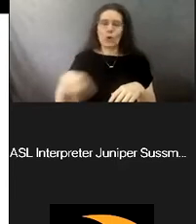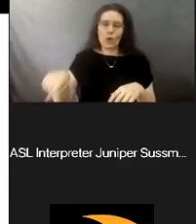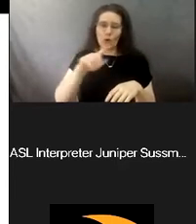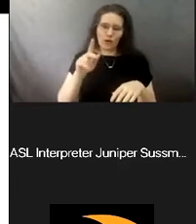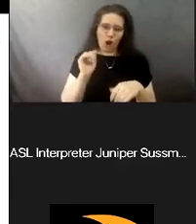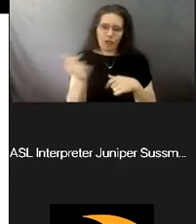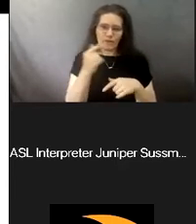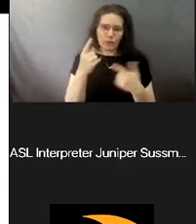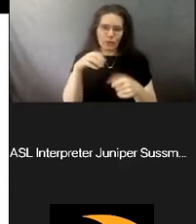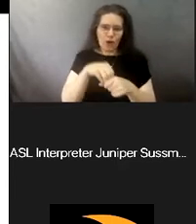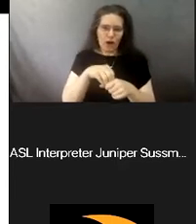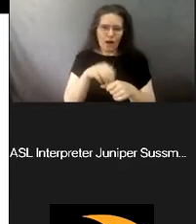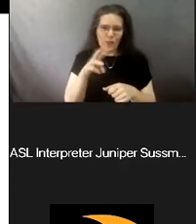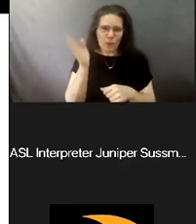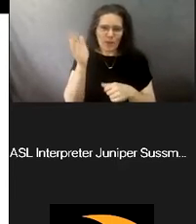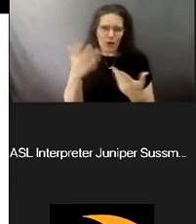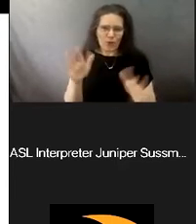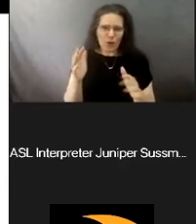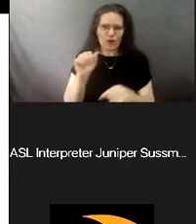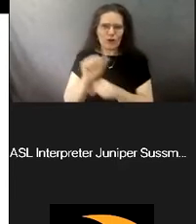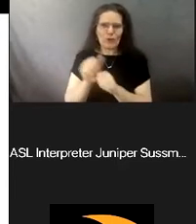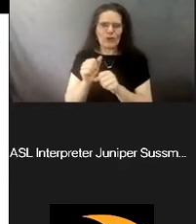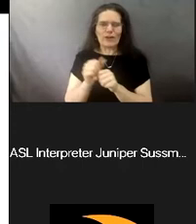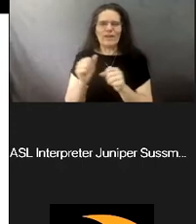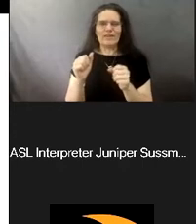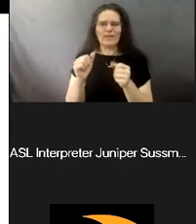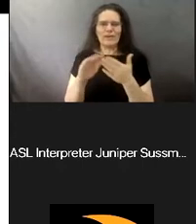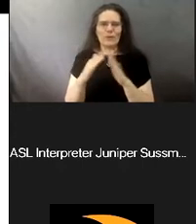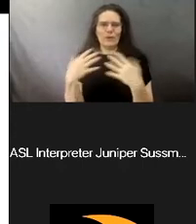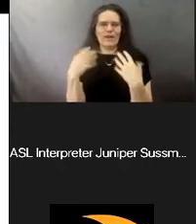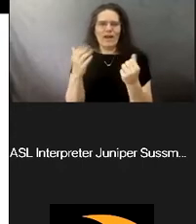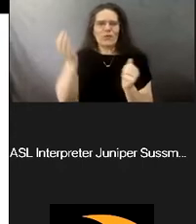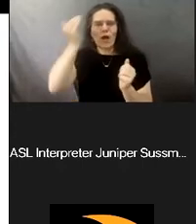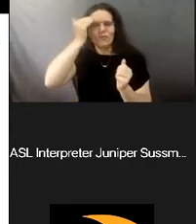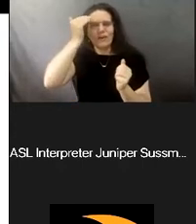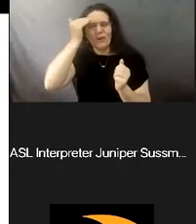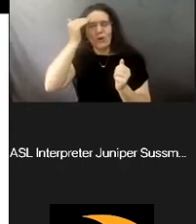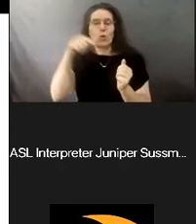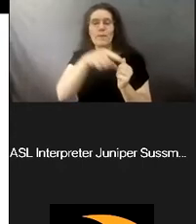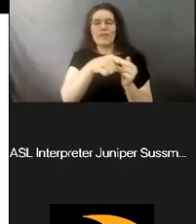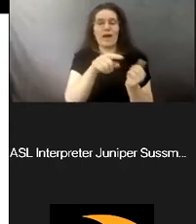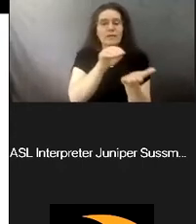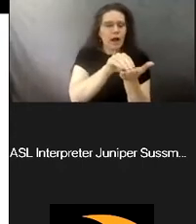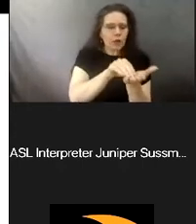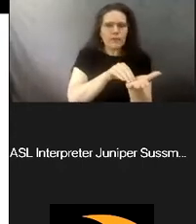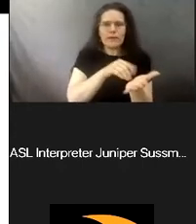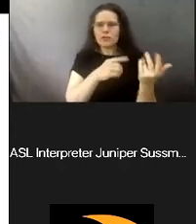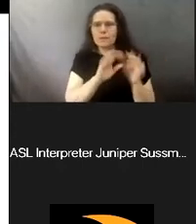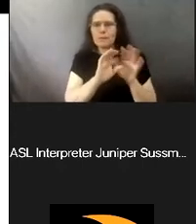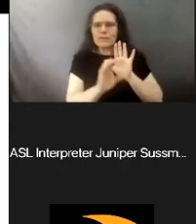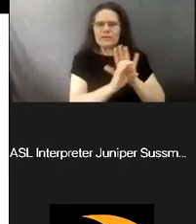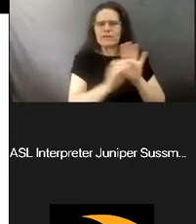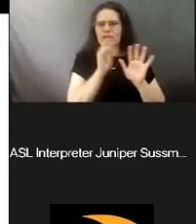community health center knows, that's not important to us. What's important to us is how can we help you get the healthcare, equitable access to the healthcare